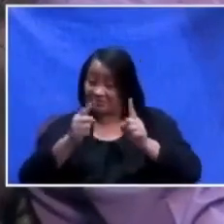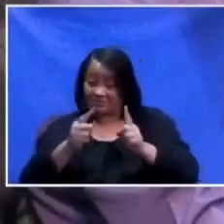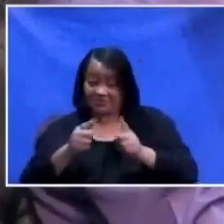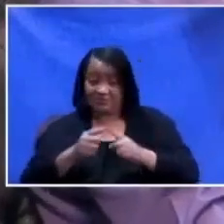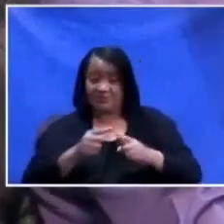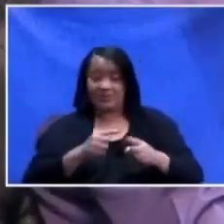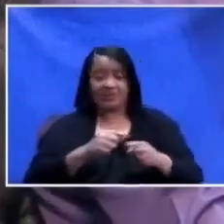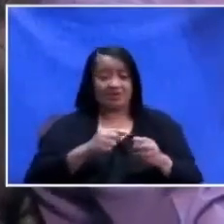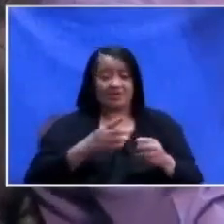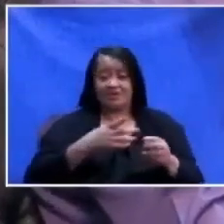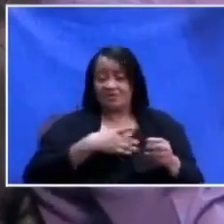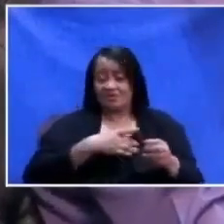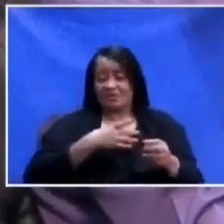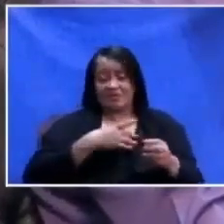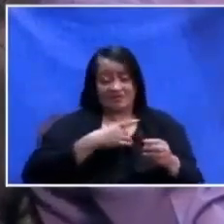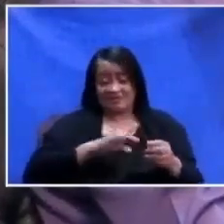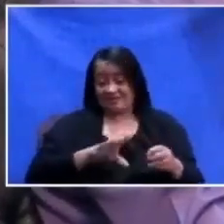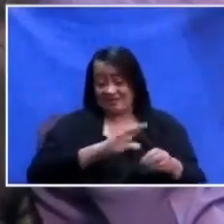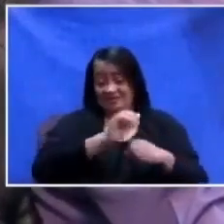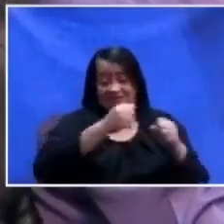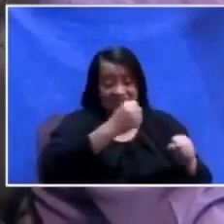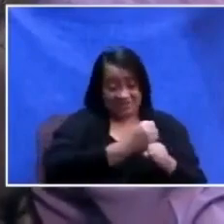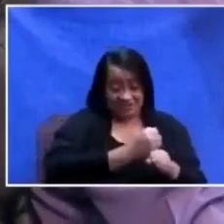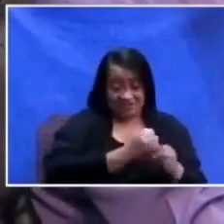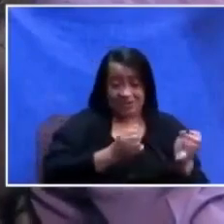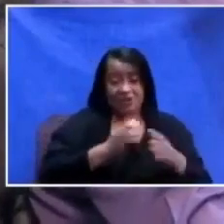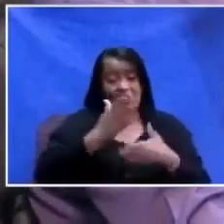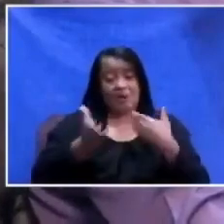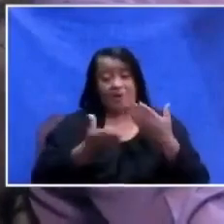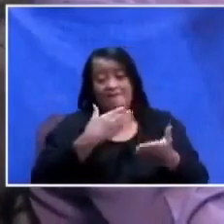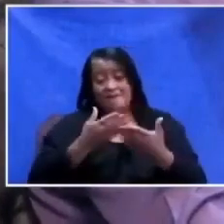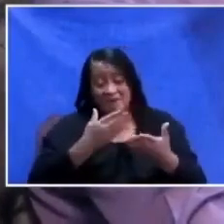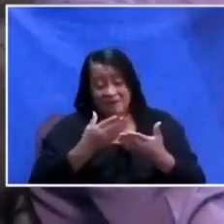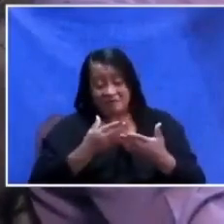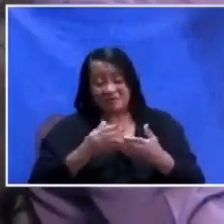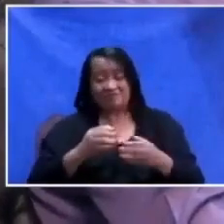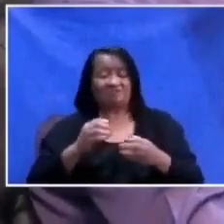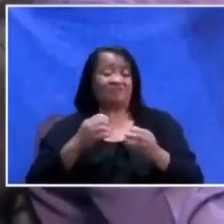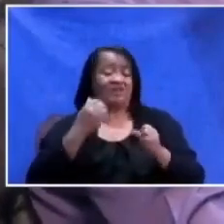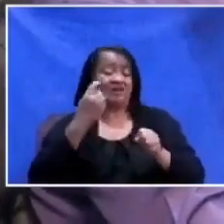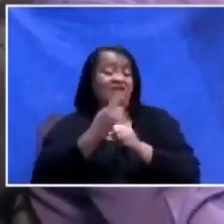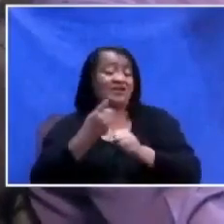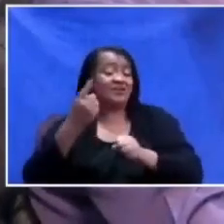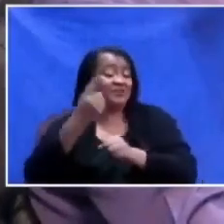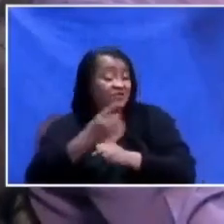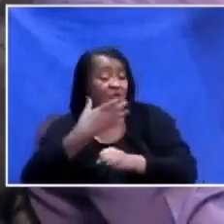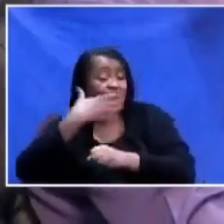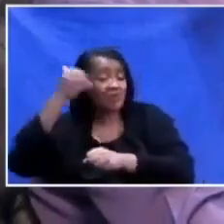like it this year, next year it's going to be different. We're going to try something new. So